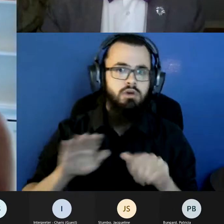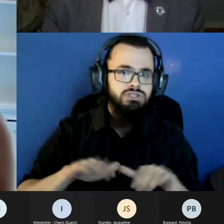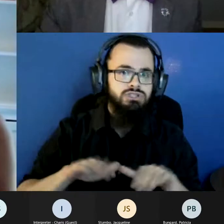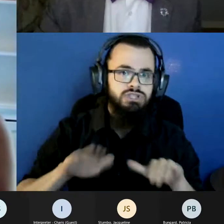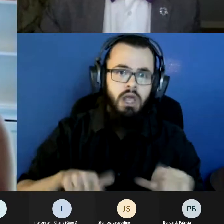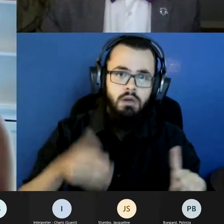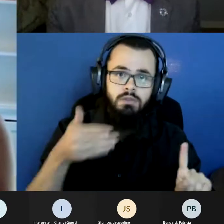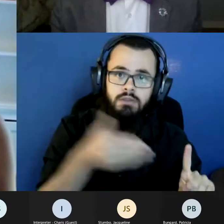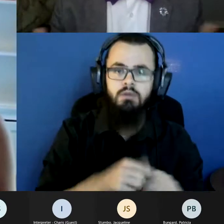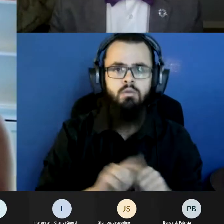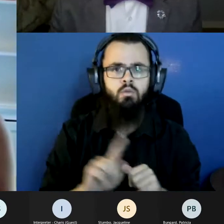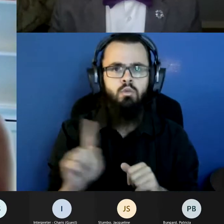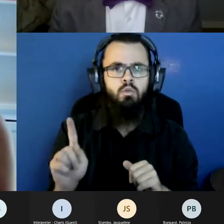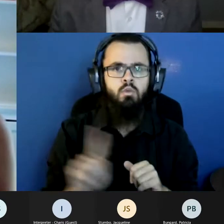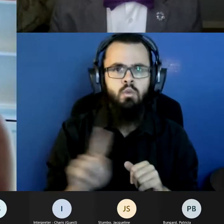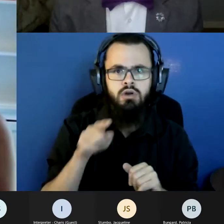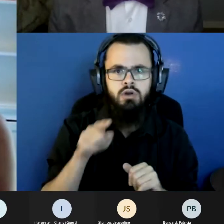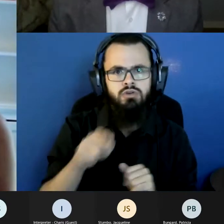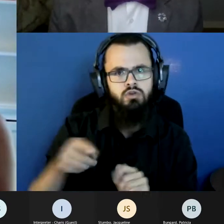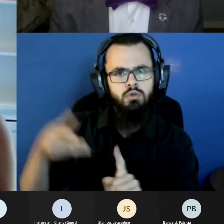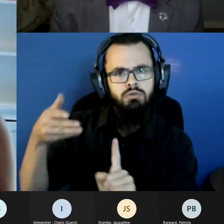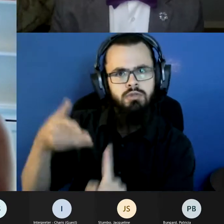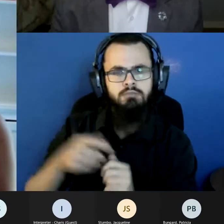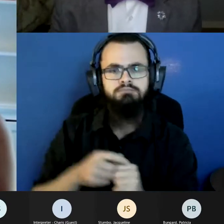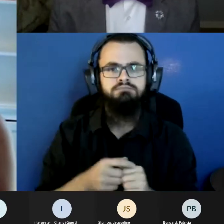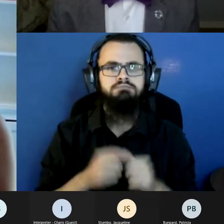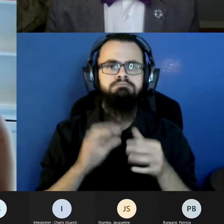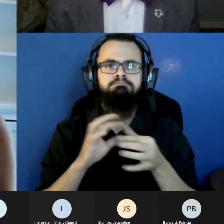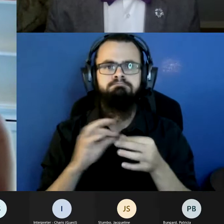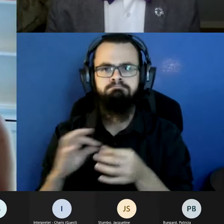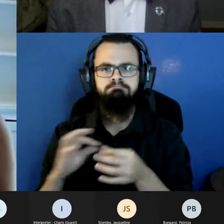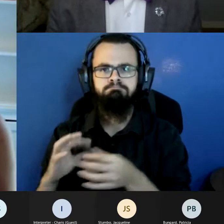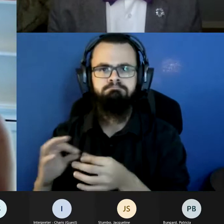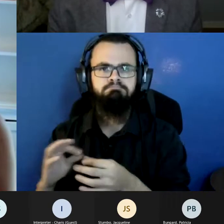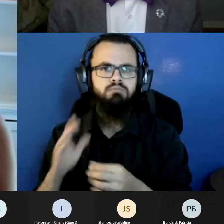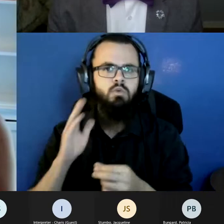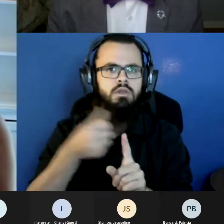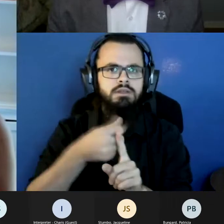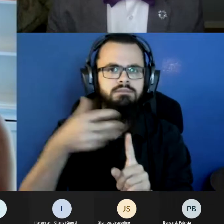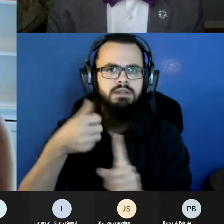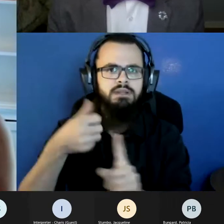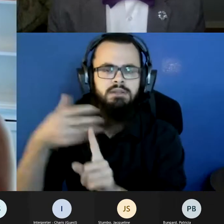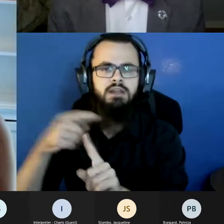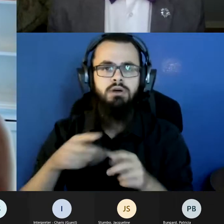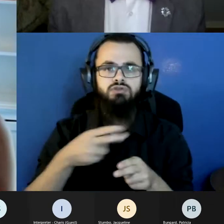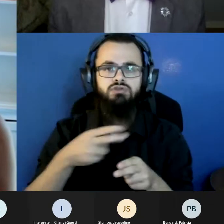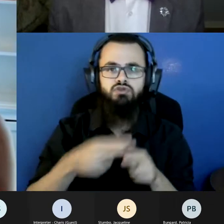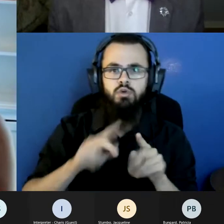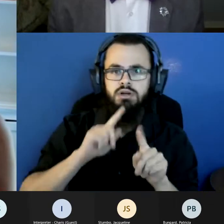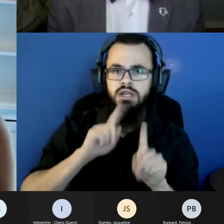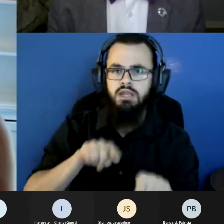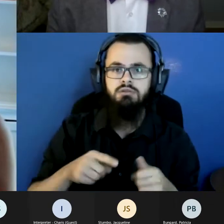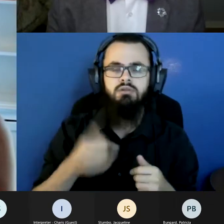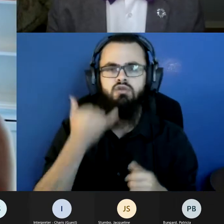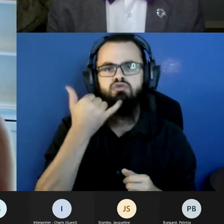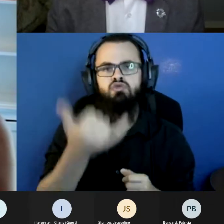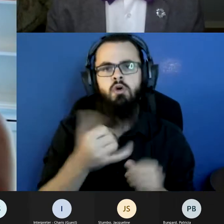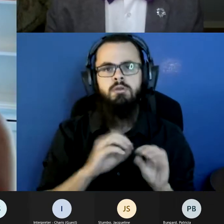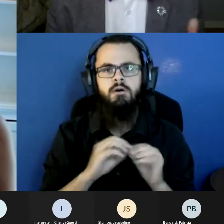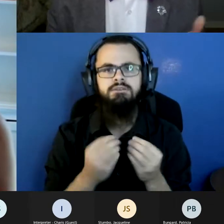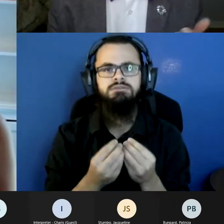of the various options. But the short answer is to give our office a call, and one of our staff members can walk through the